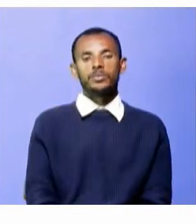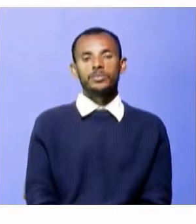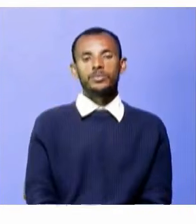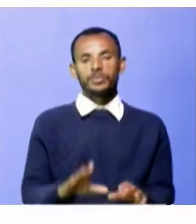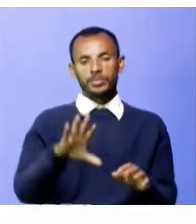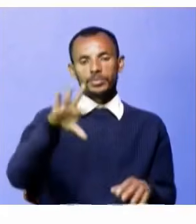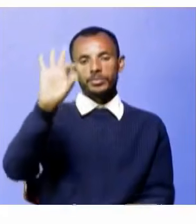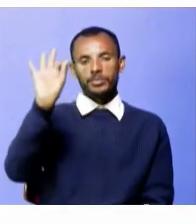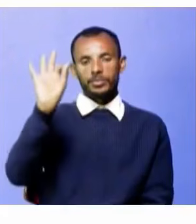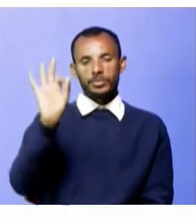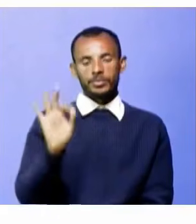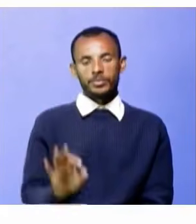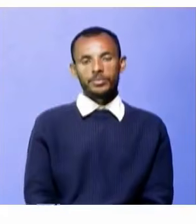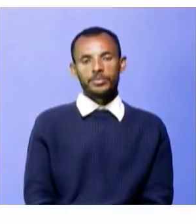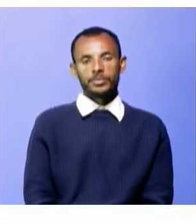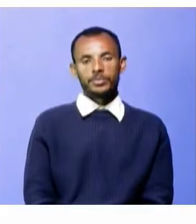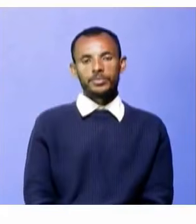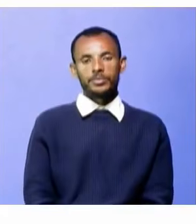getting